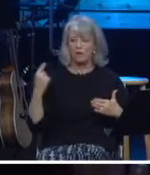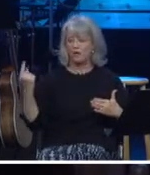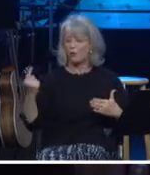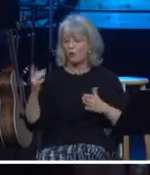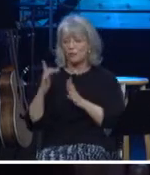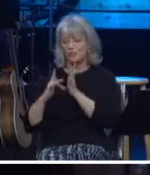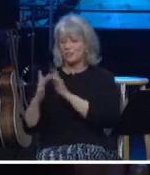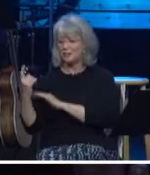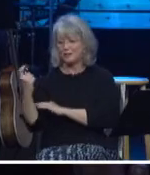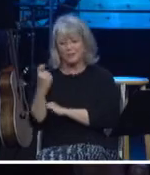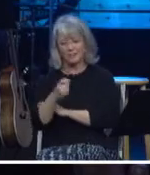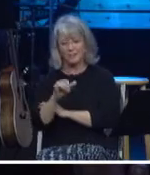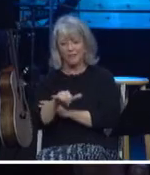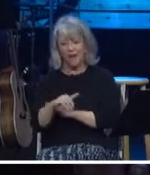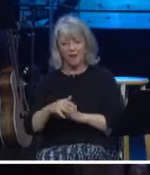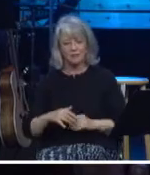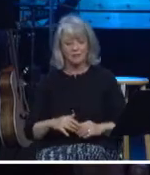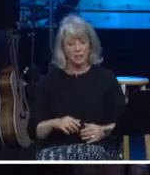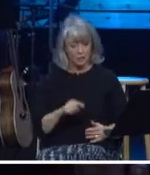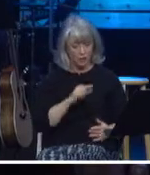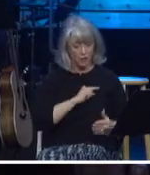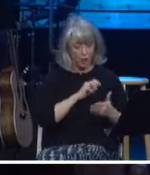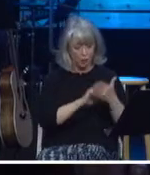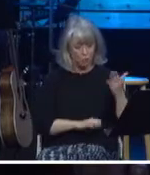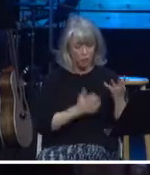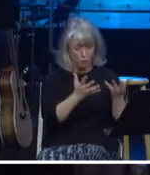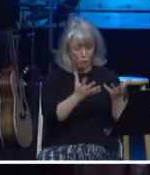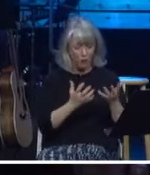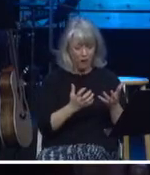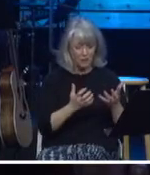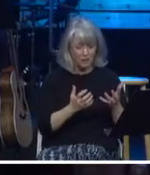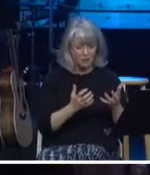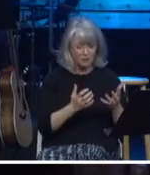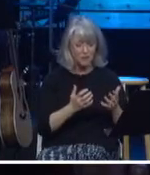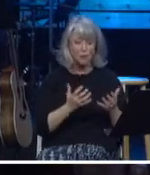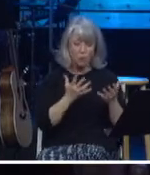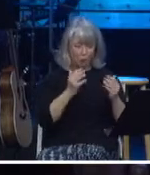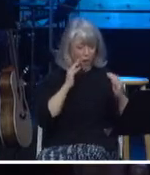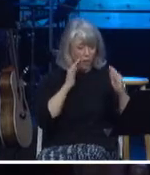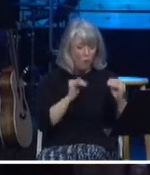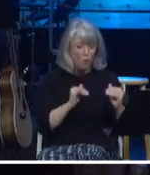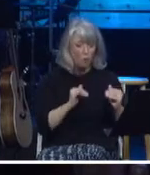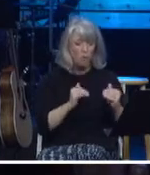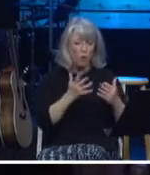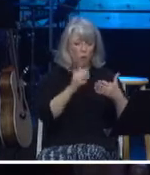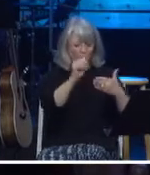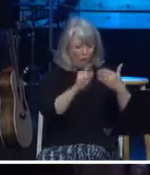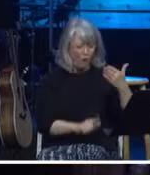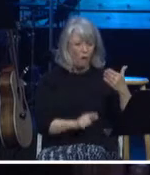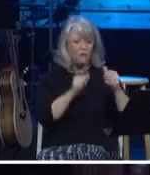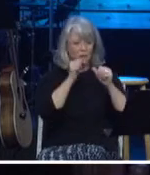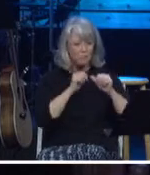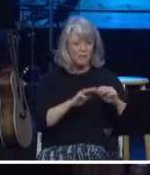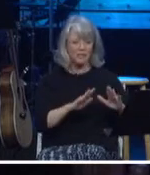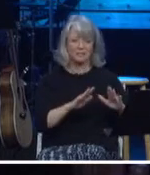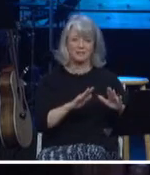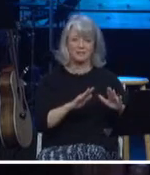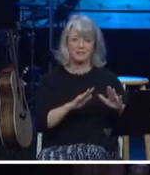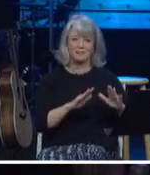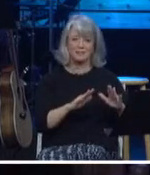They long for their guilt to be removed. They want hope. They want all of the blessings.